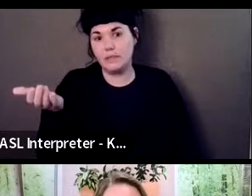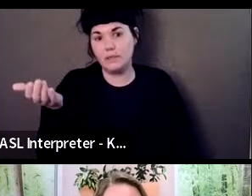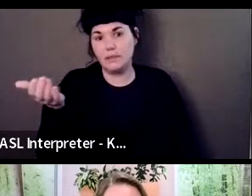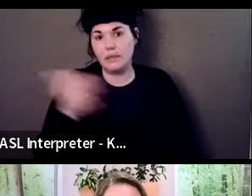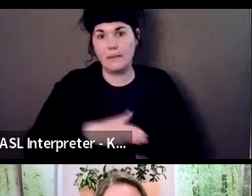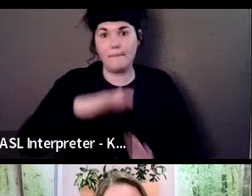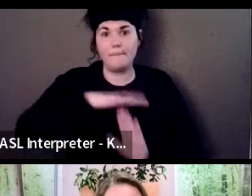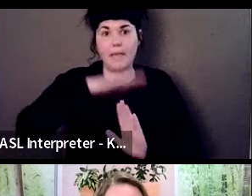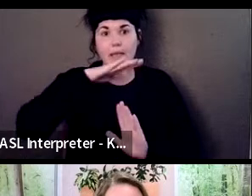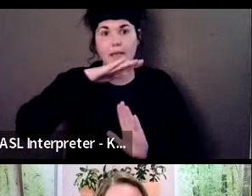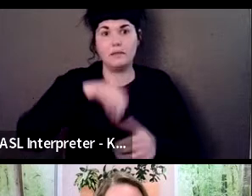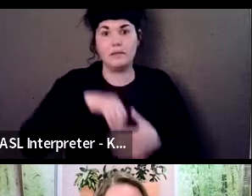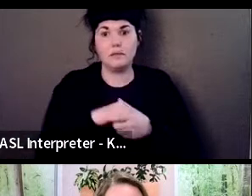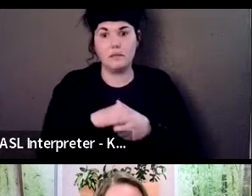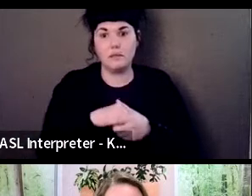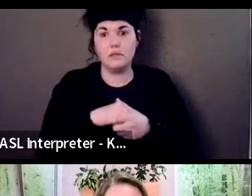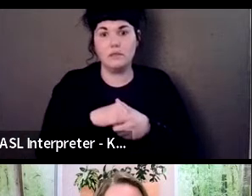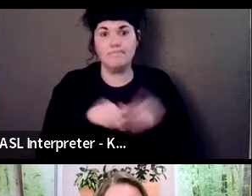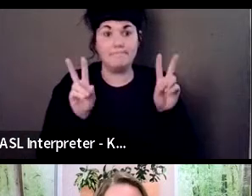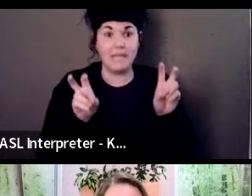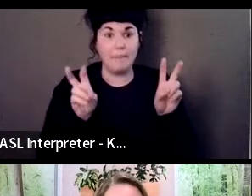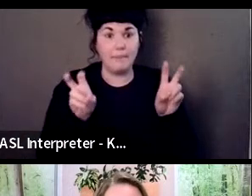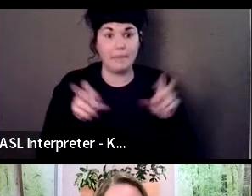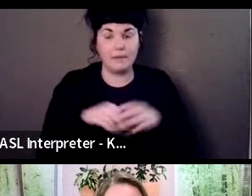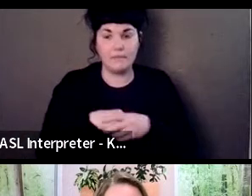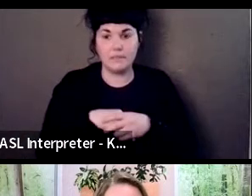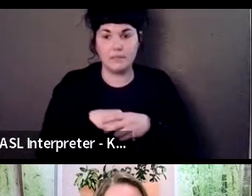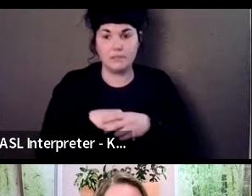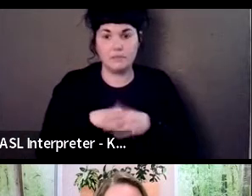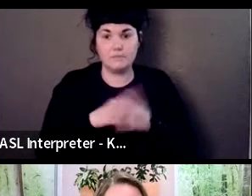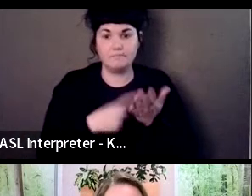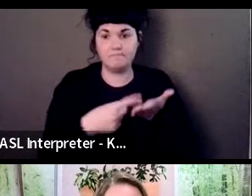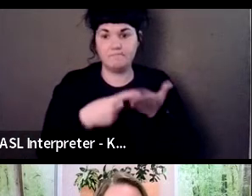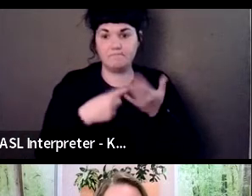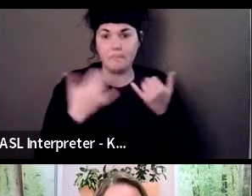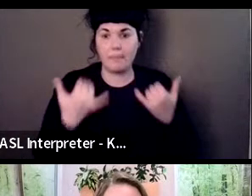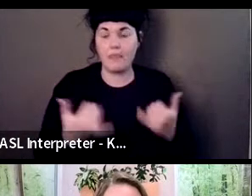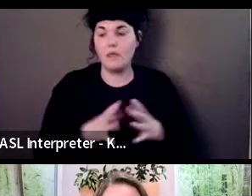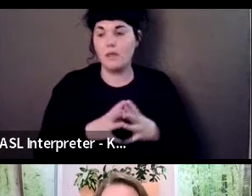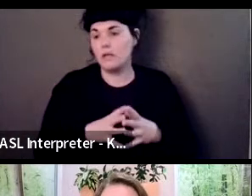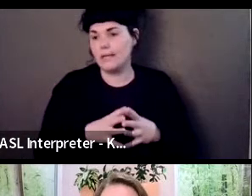main topic of discussion right now, besides the